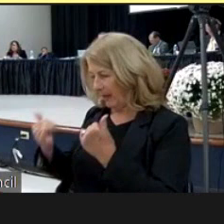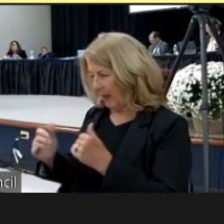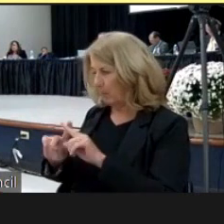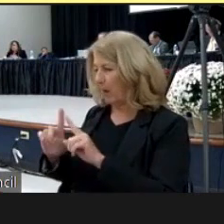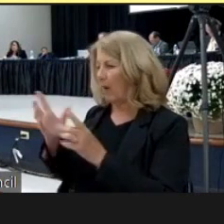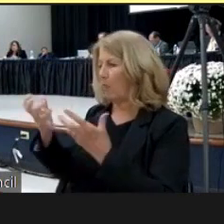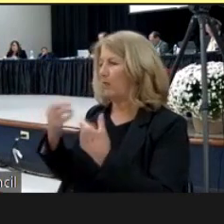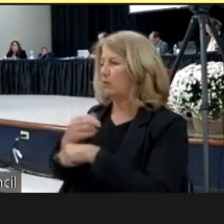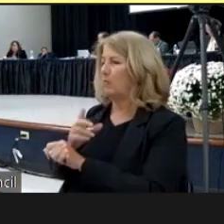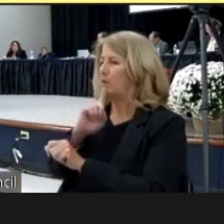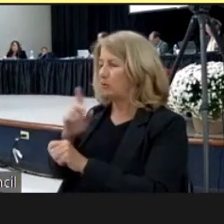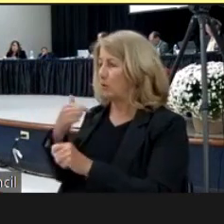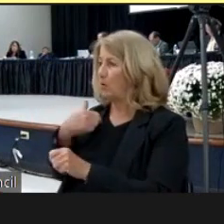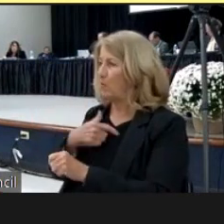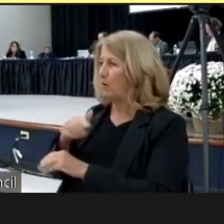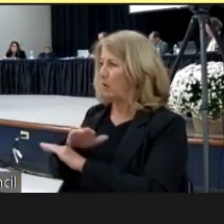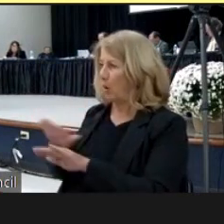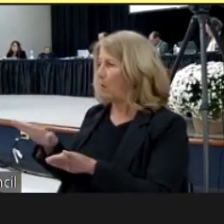don't.